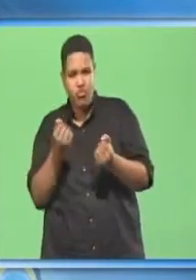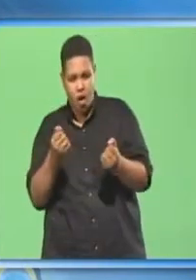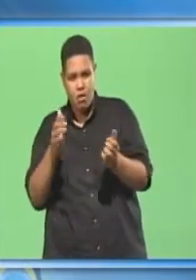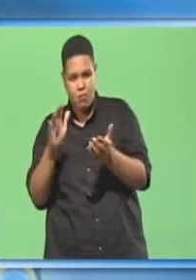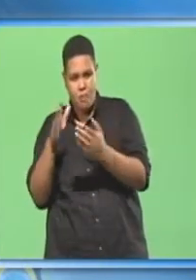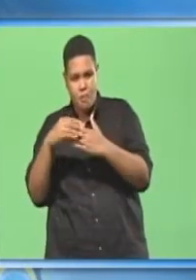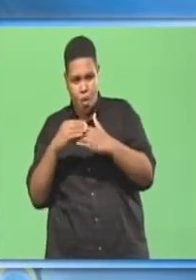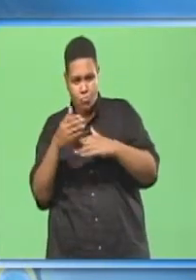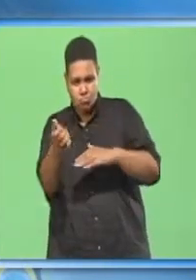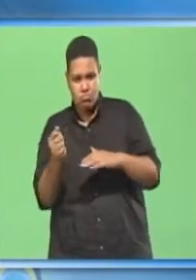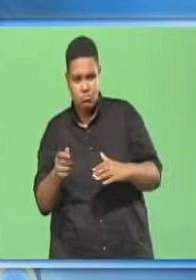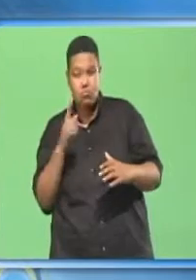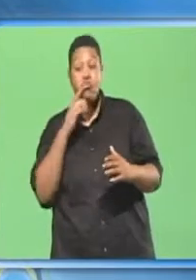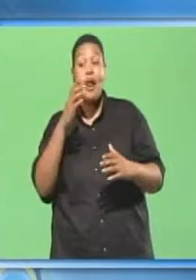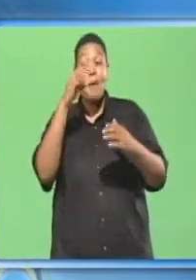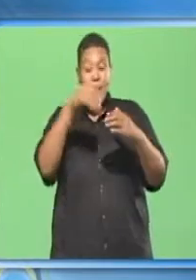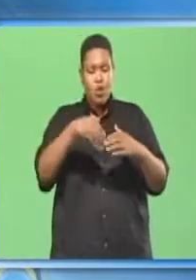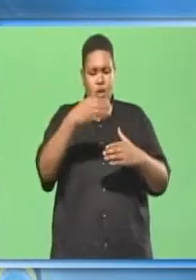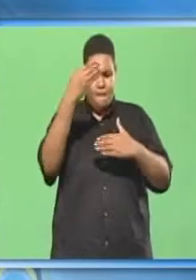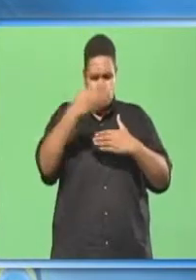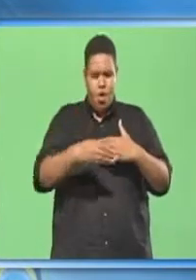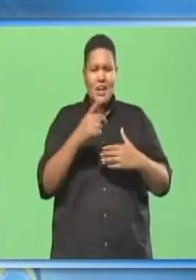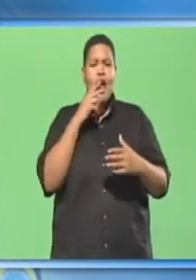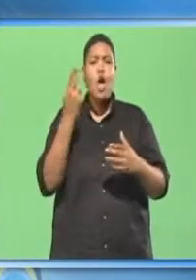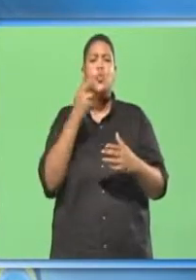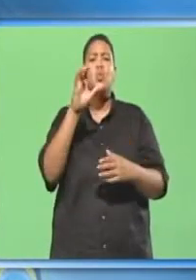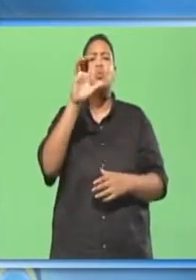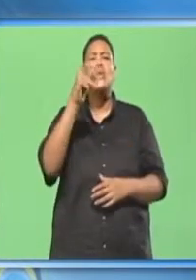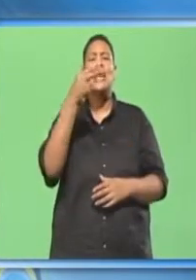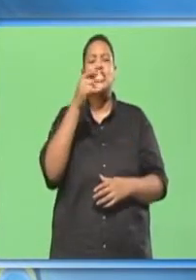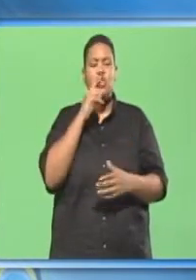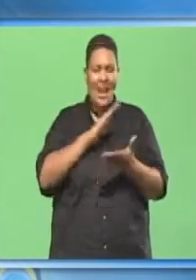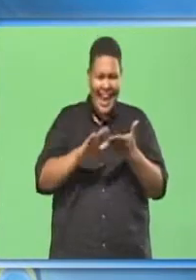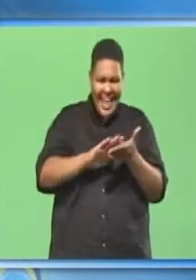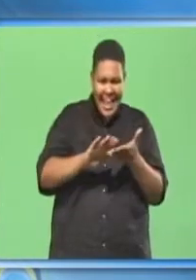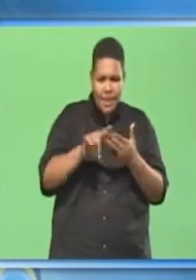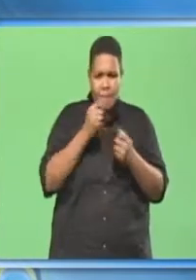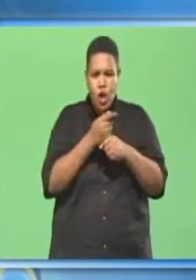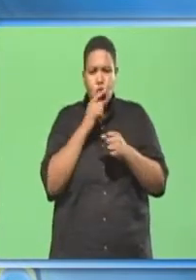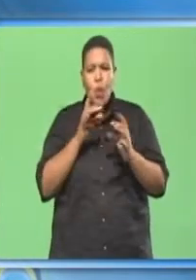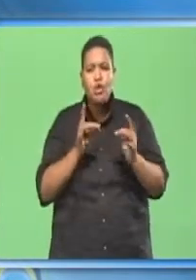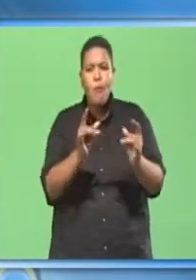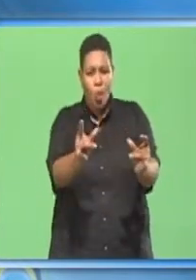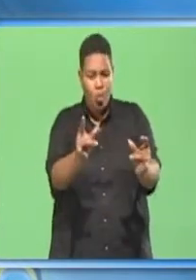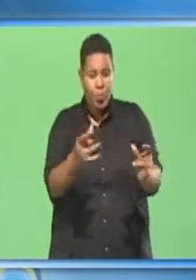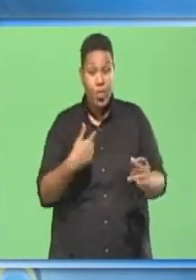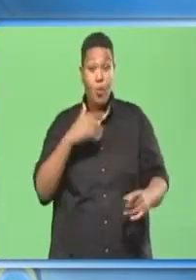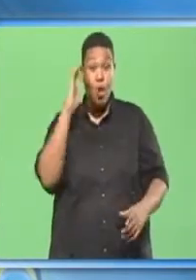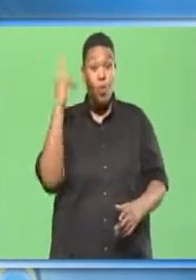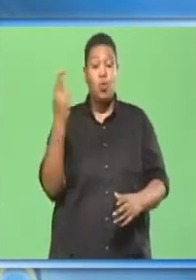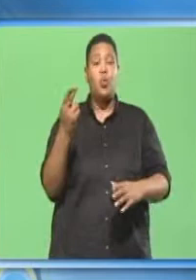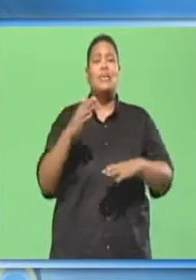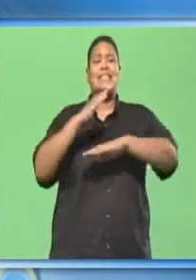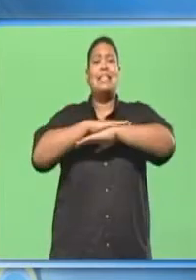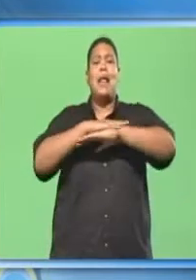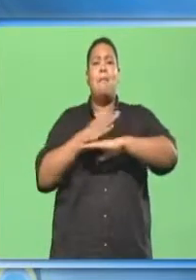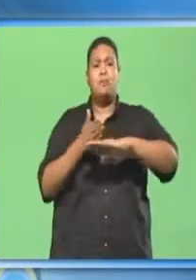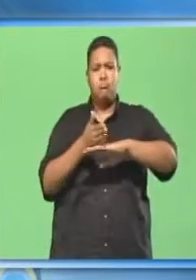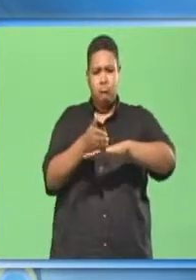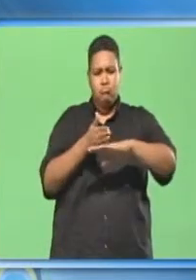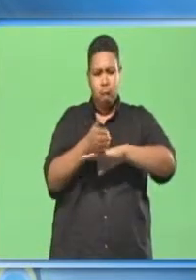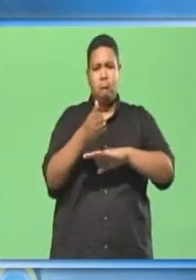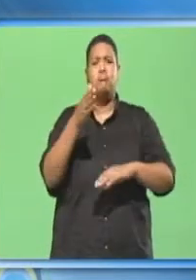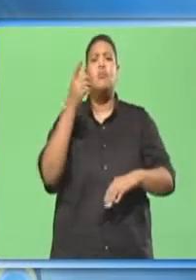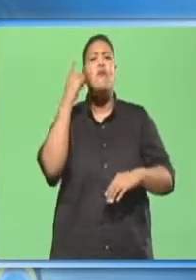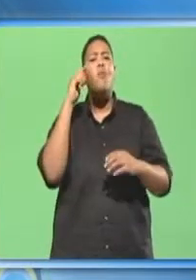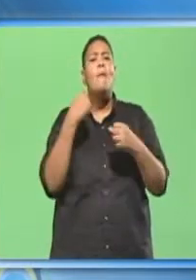front face up on the bench and use a chisel to clean out the waste. We will use the table saw to make the groove